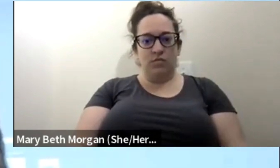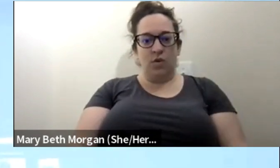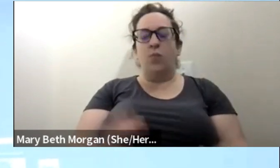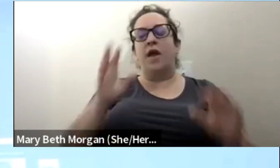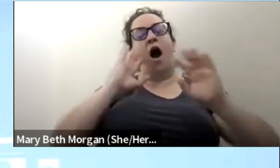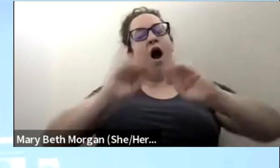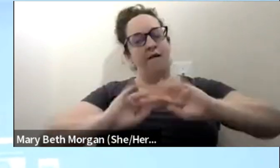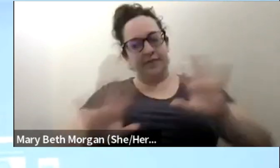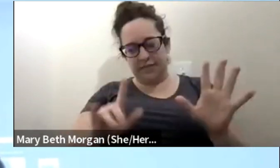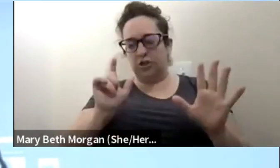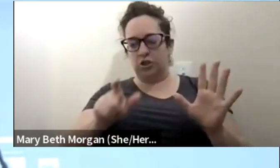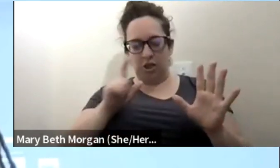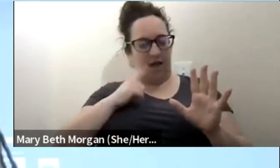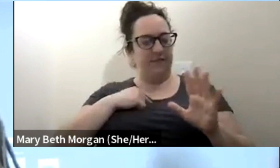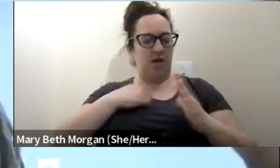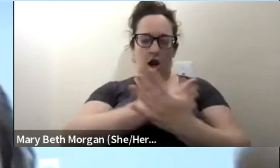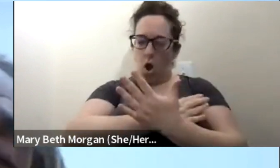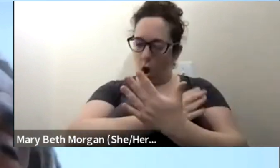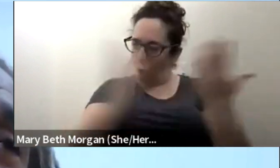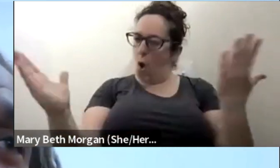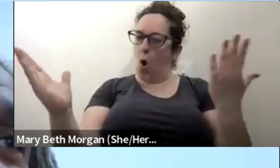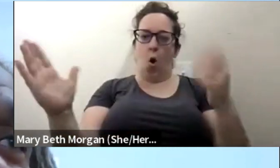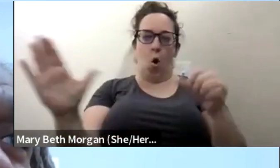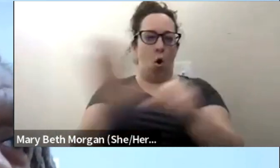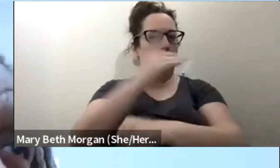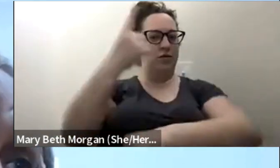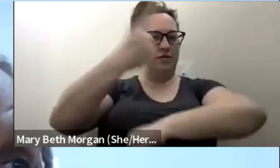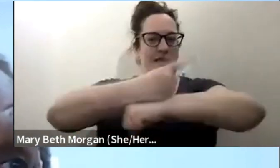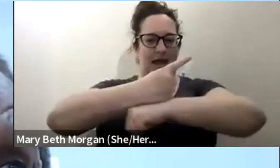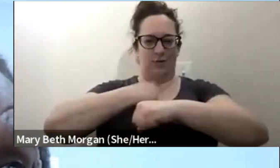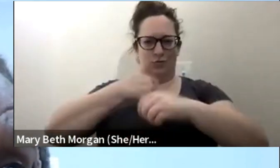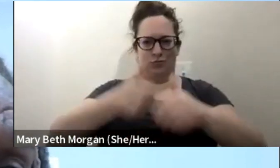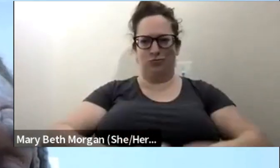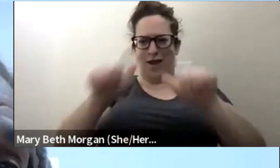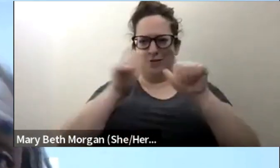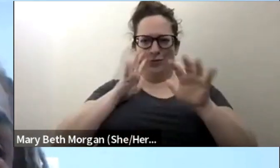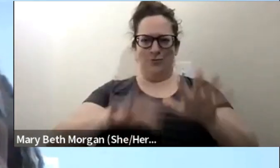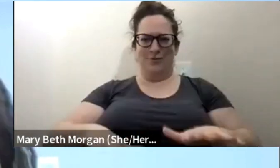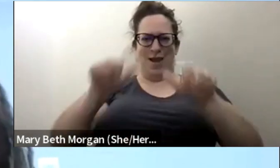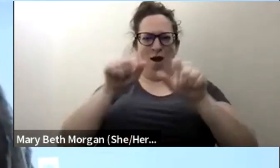Yes, well, we obviously should have done a whole day,